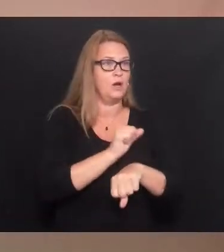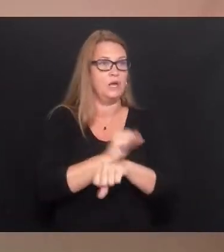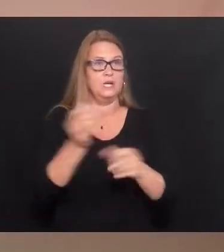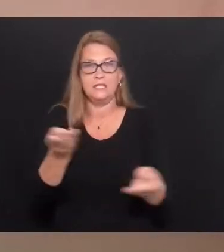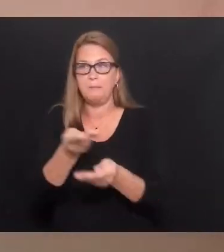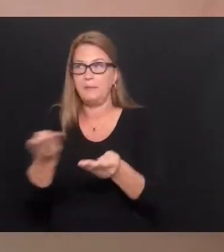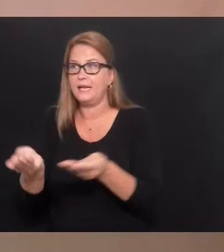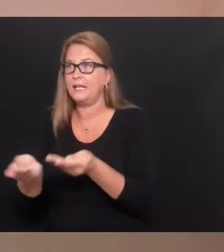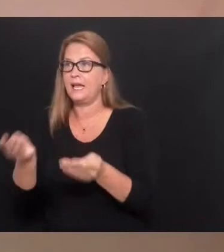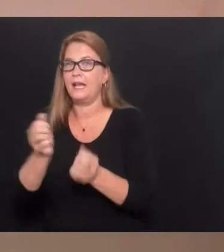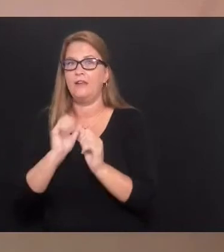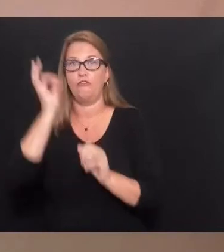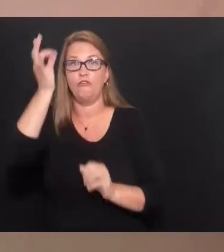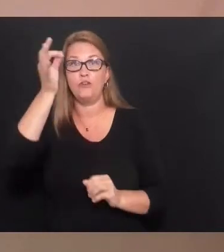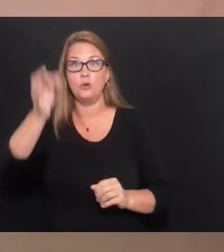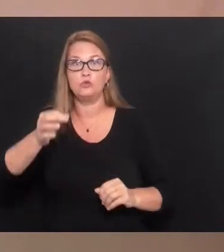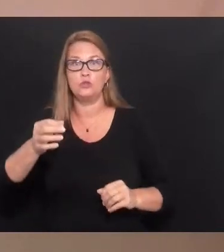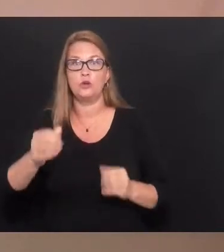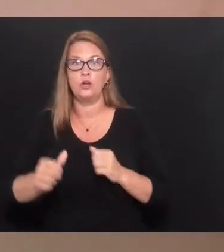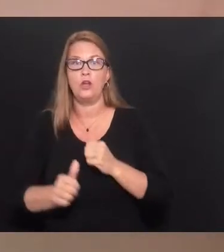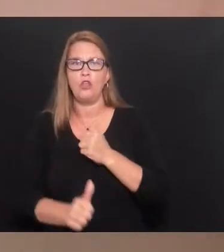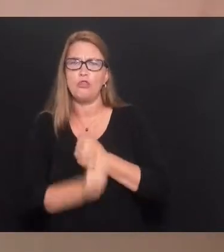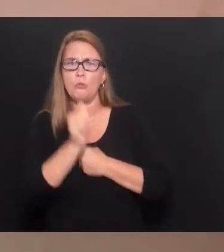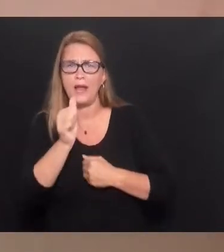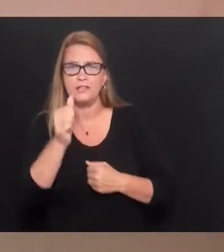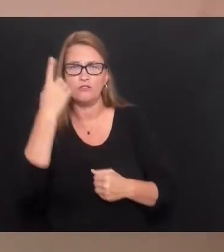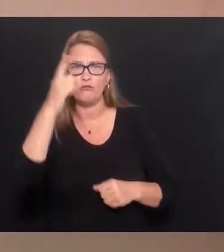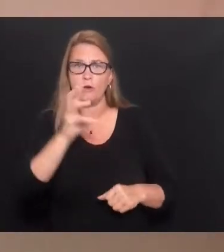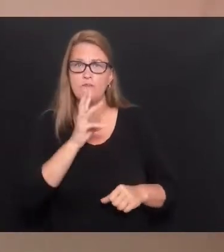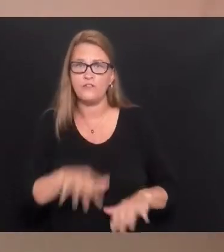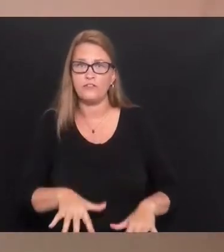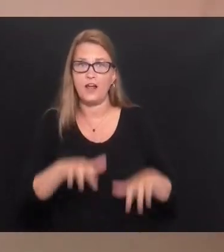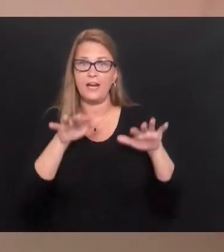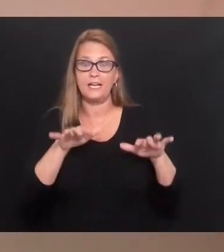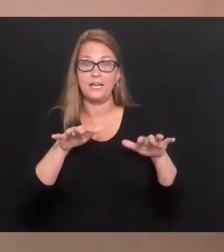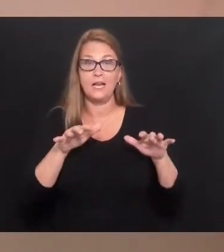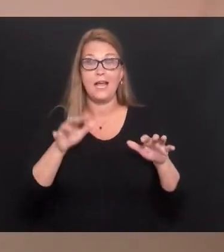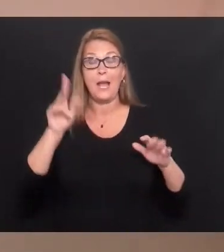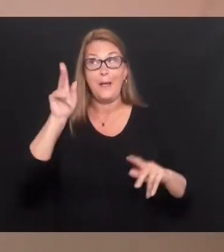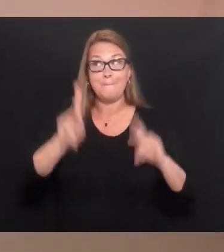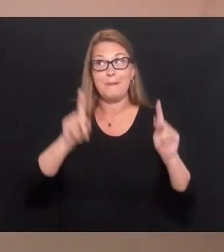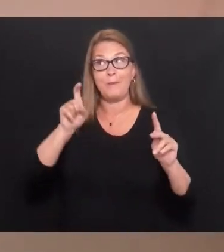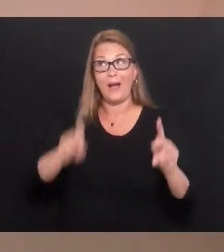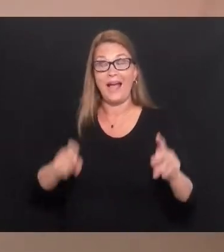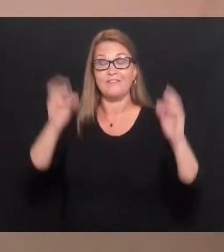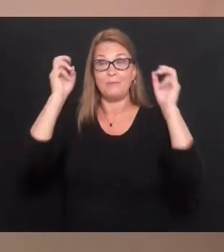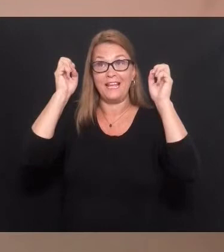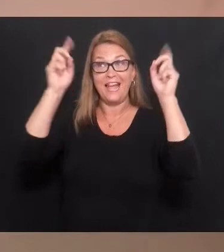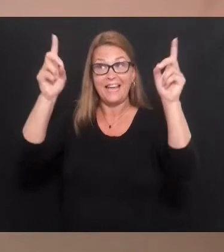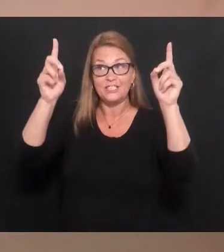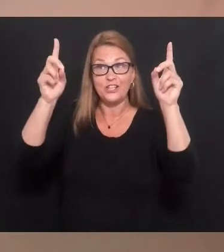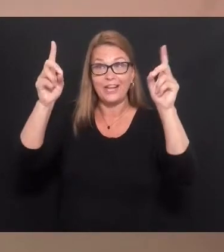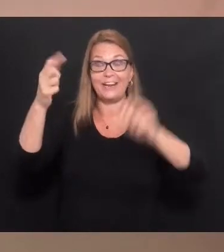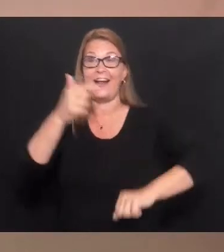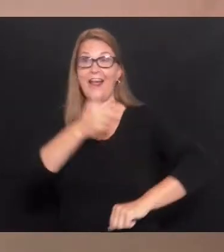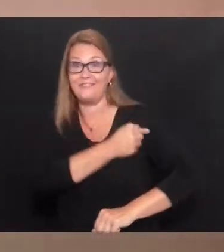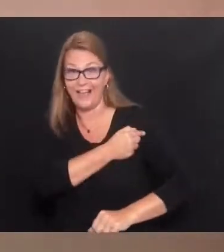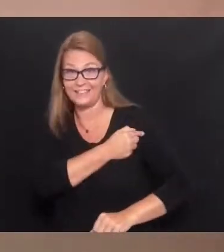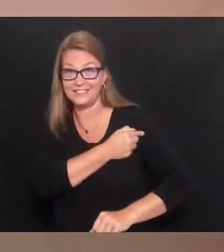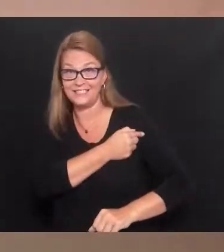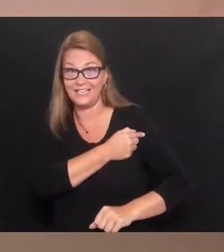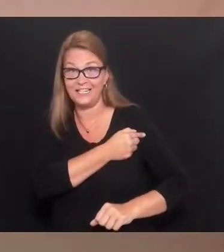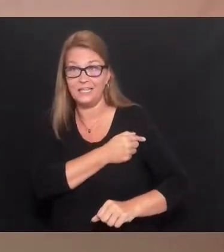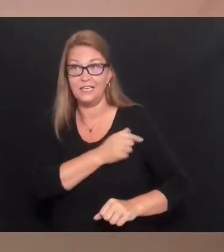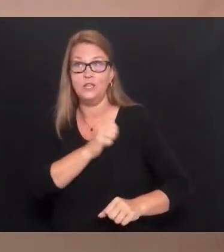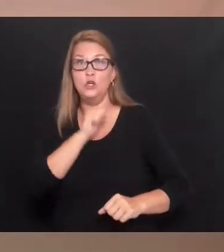future threats related to flooding. We've got to get people educated, and we've got to get vaccinated so that doesn't go